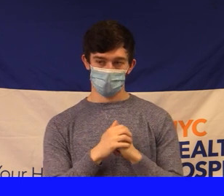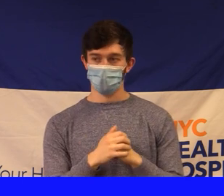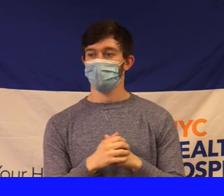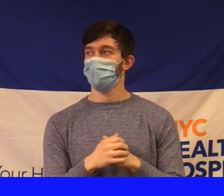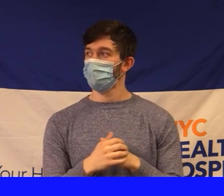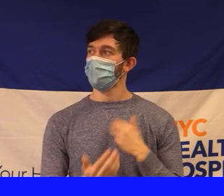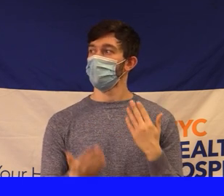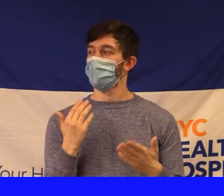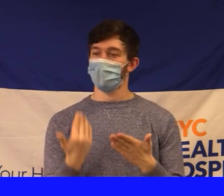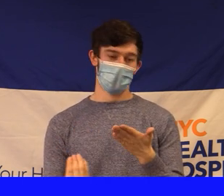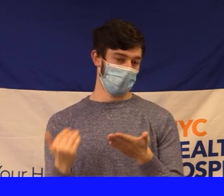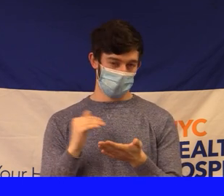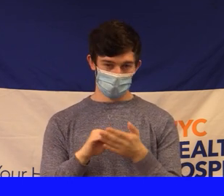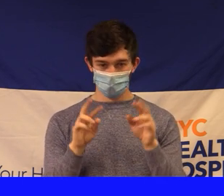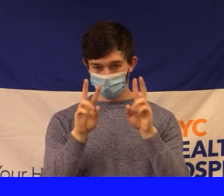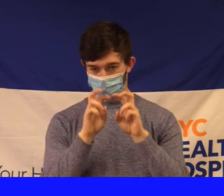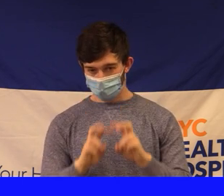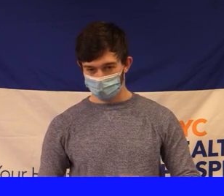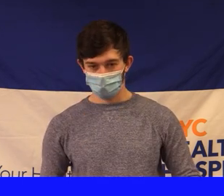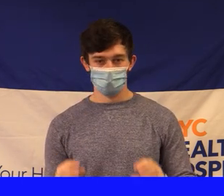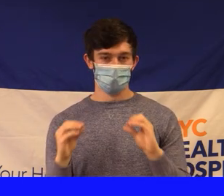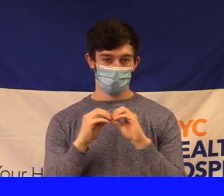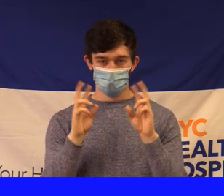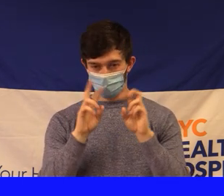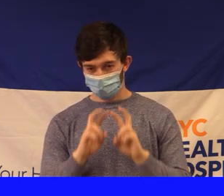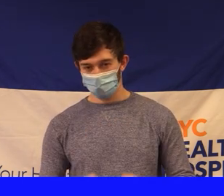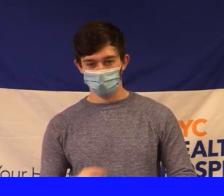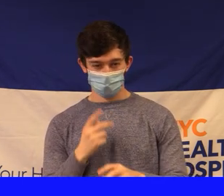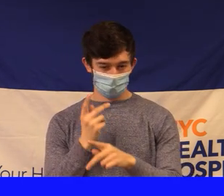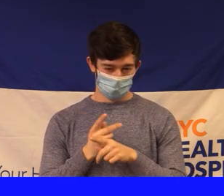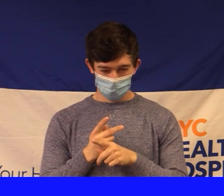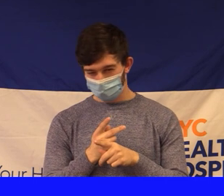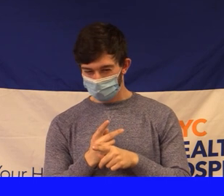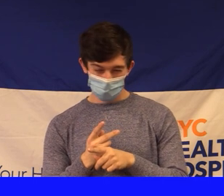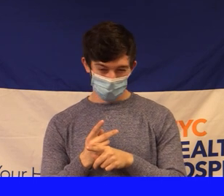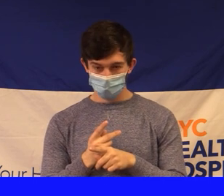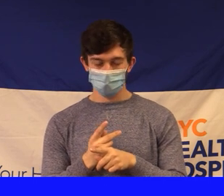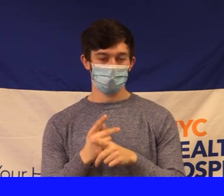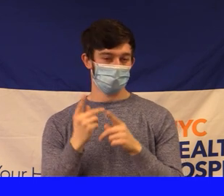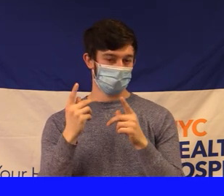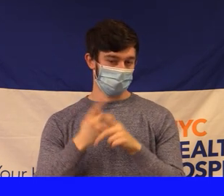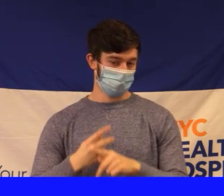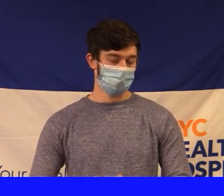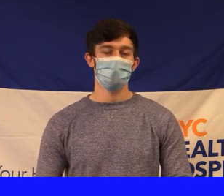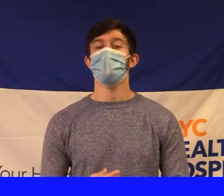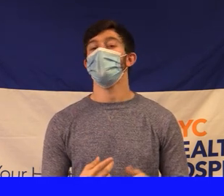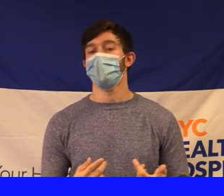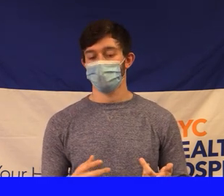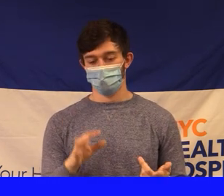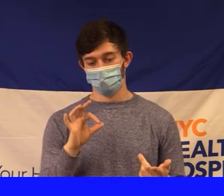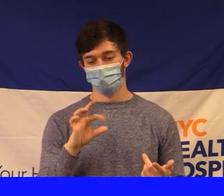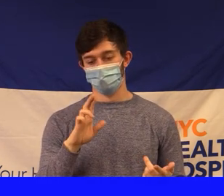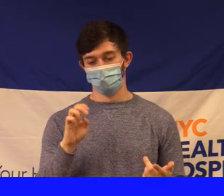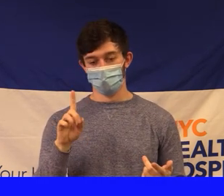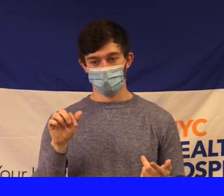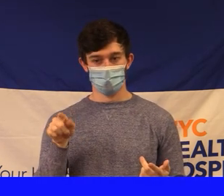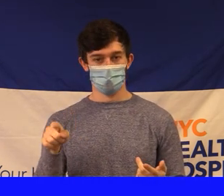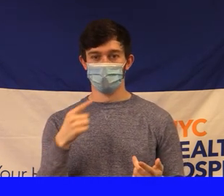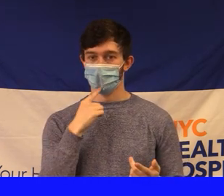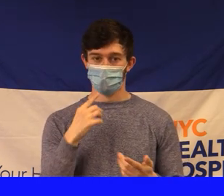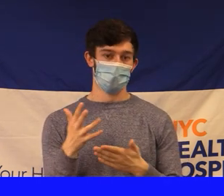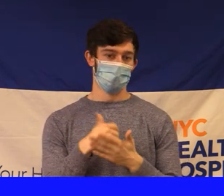maybe look at that more carefully. And I think it aligns with what Frida mentioned of getting more input on